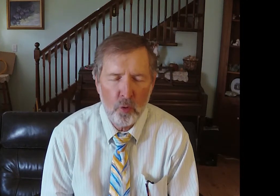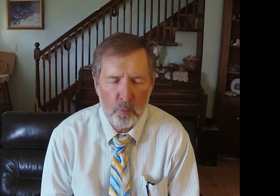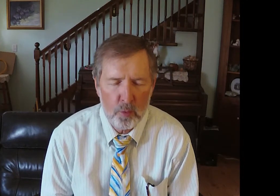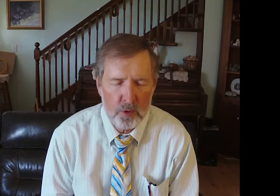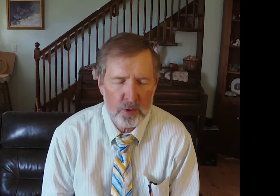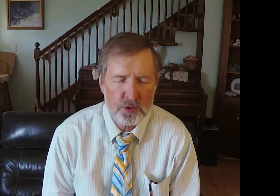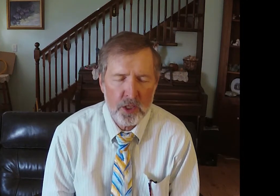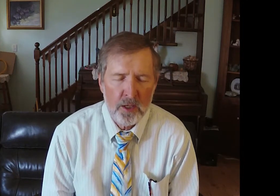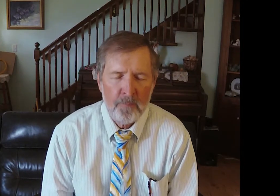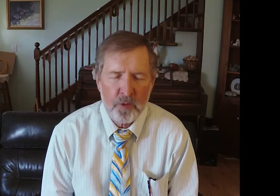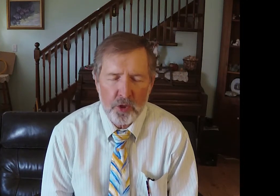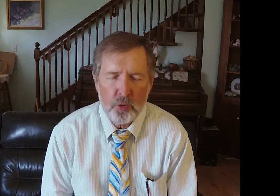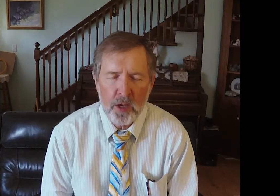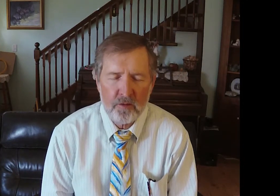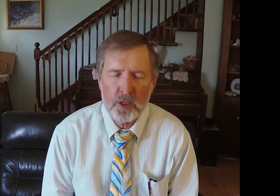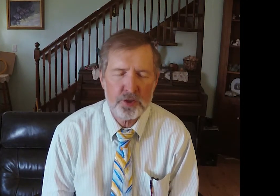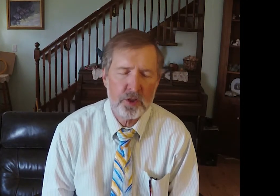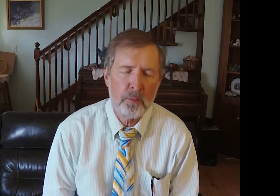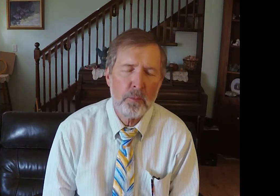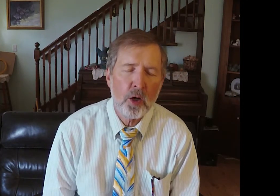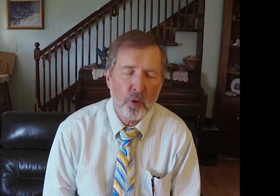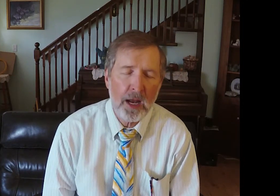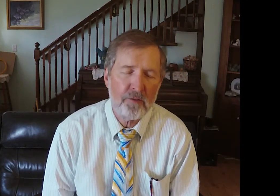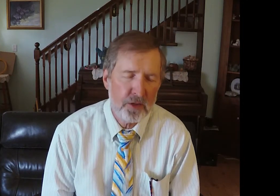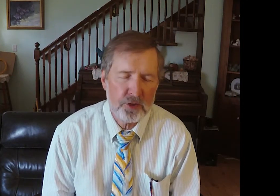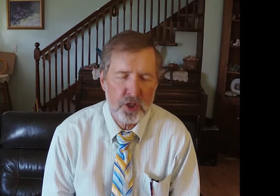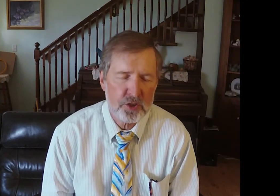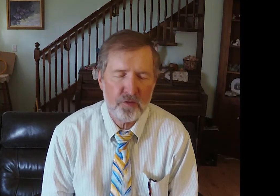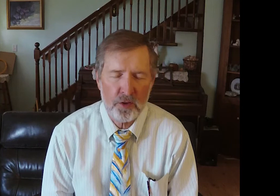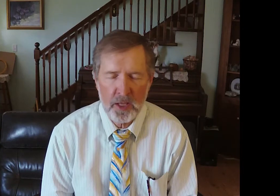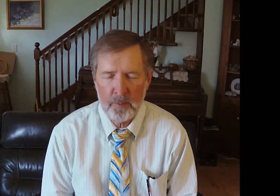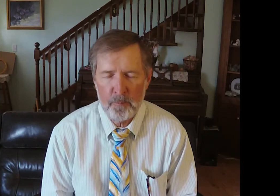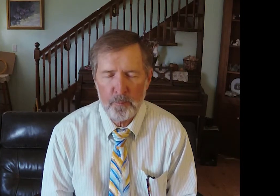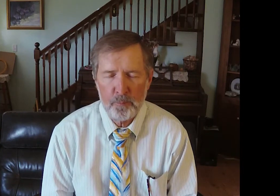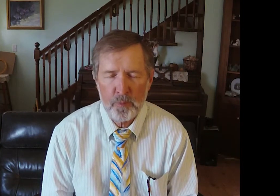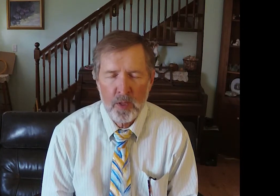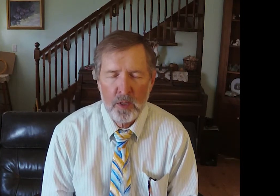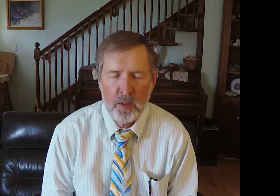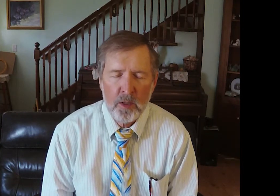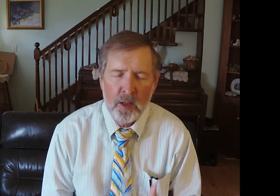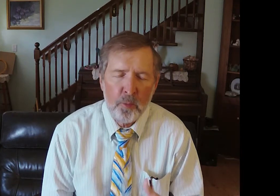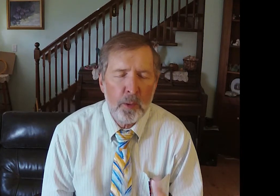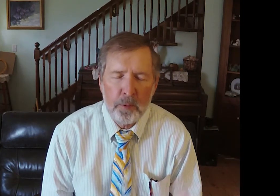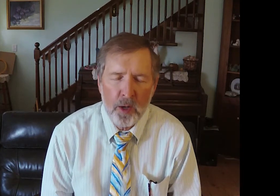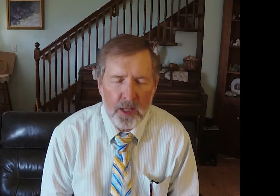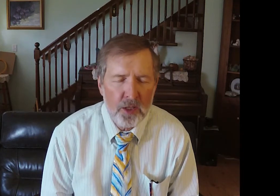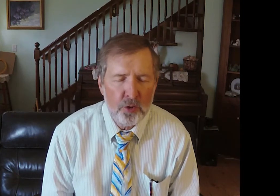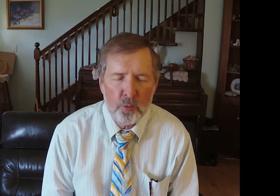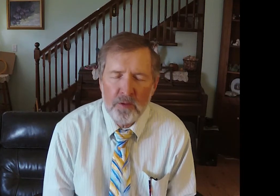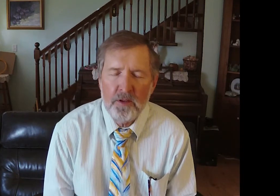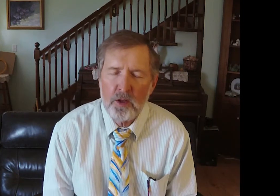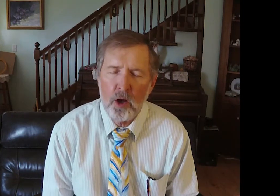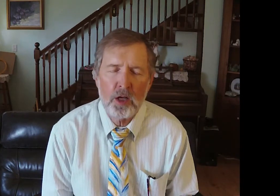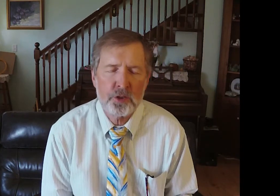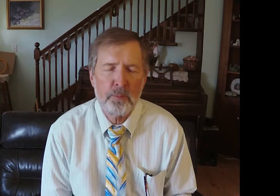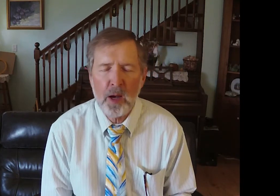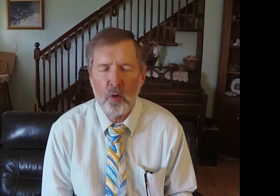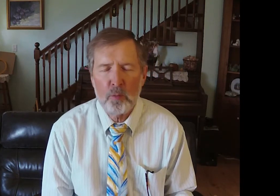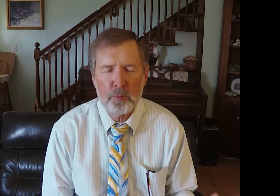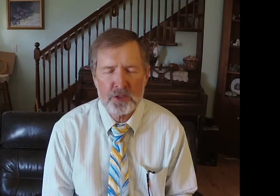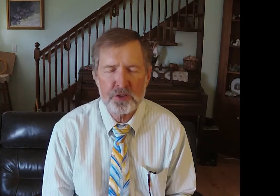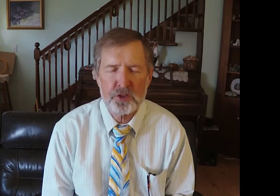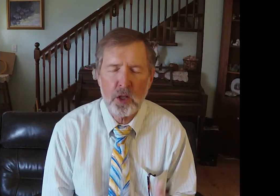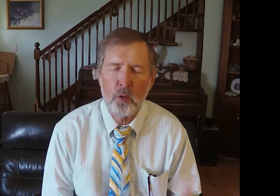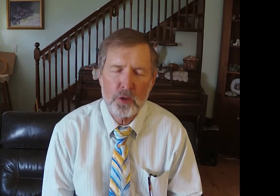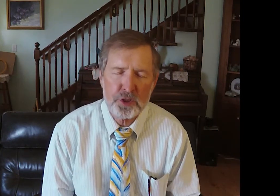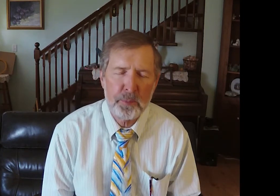hear your words that you have custom crafted just for them. We pray that you reveal the awesome power